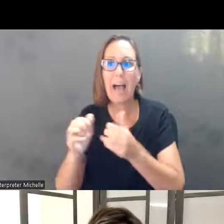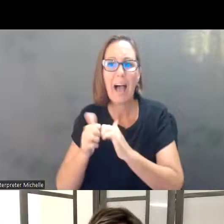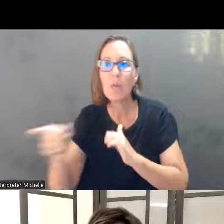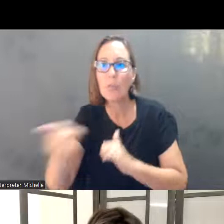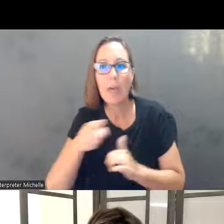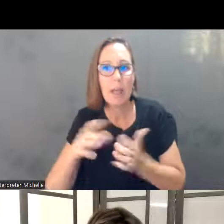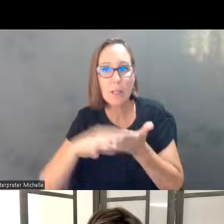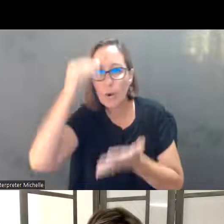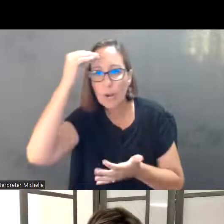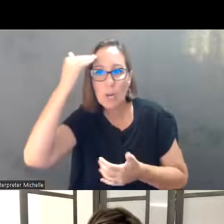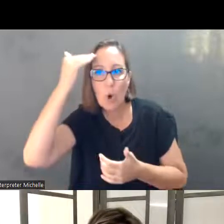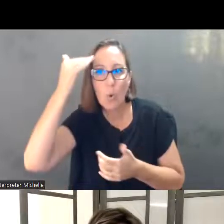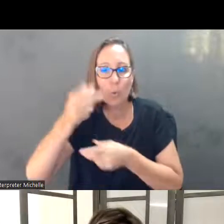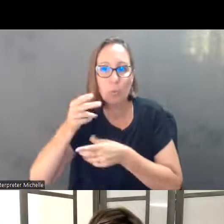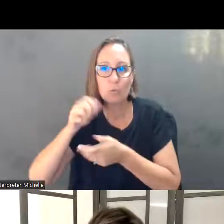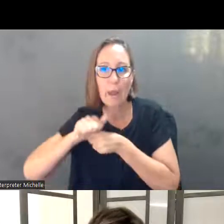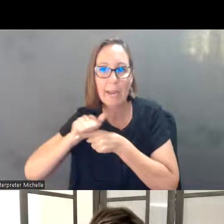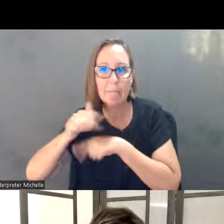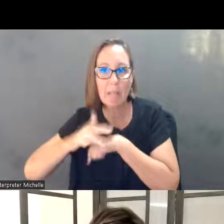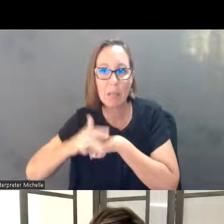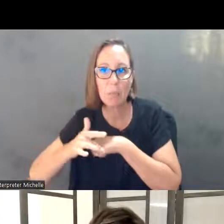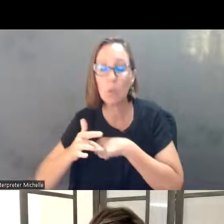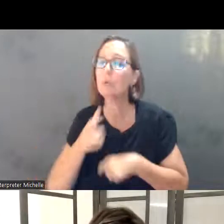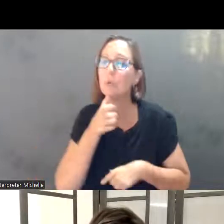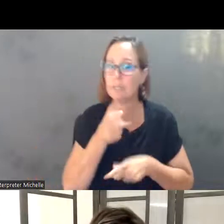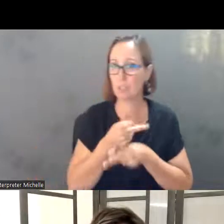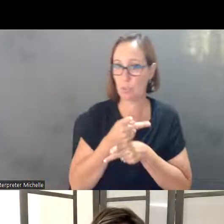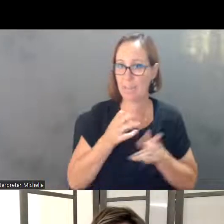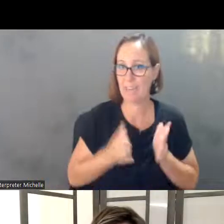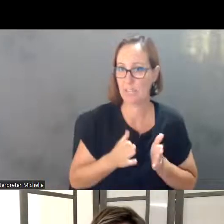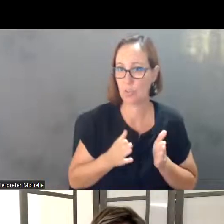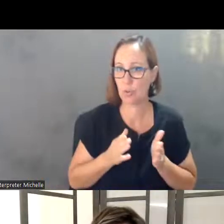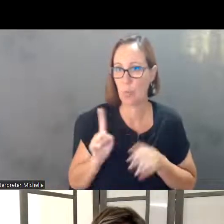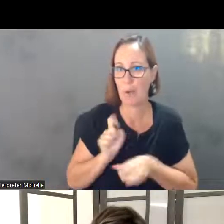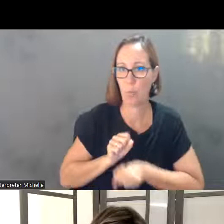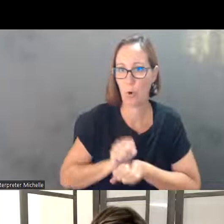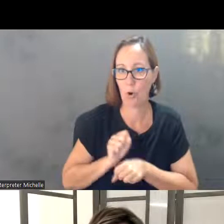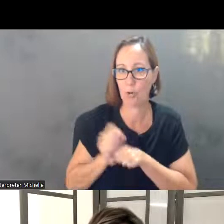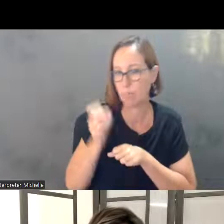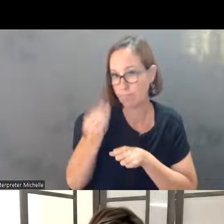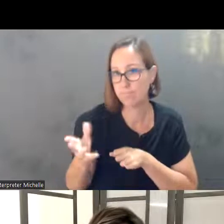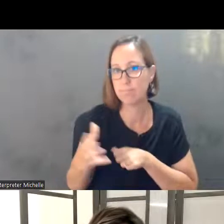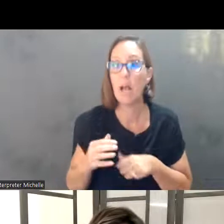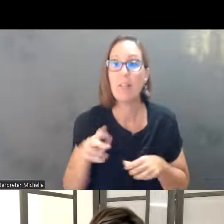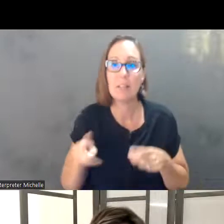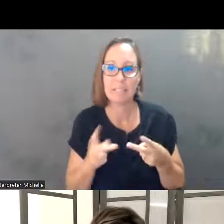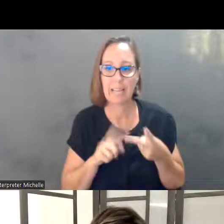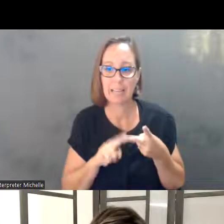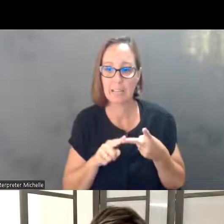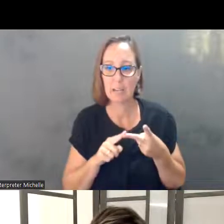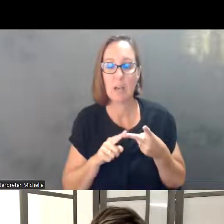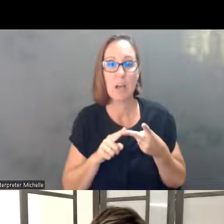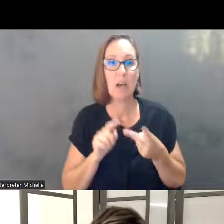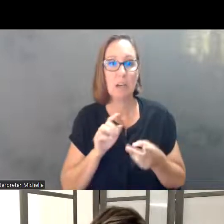training is from their supervisor in their place of employment. The second place was really tapping into the